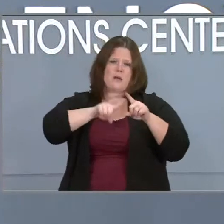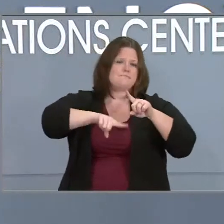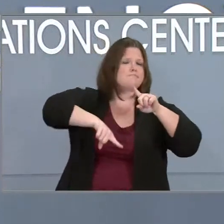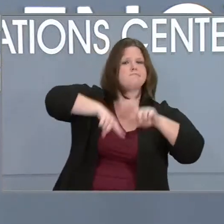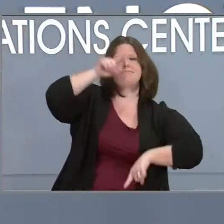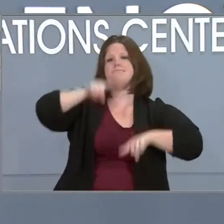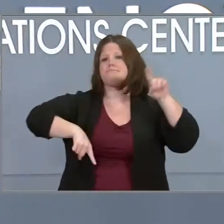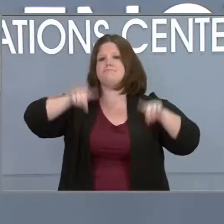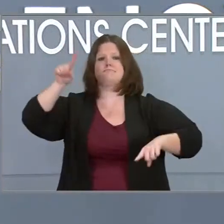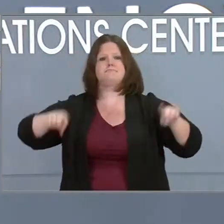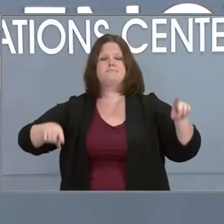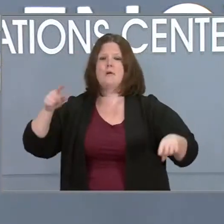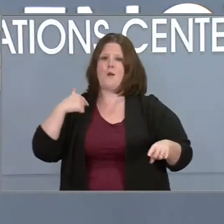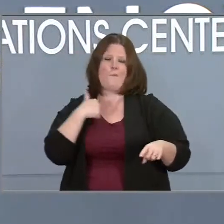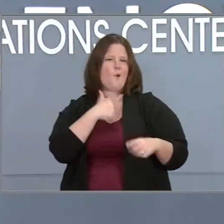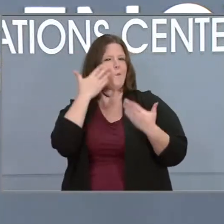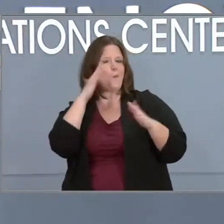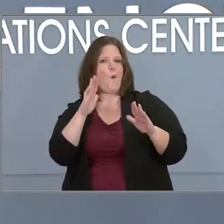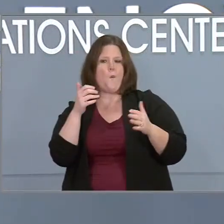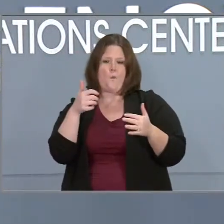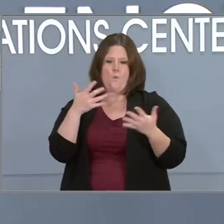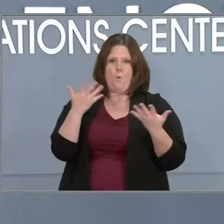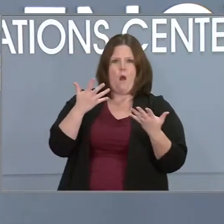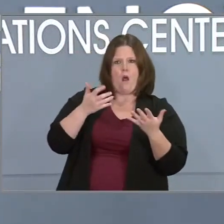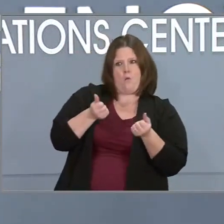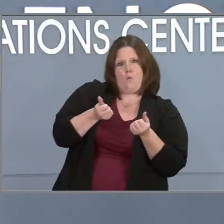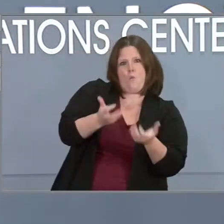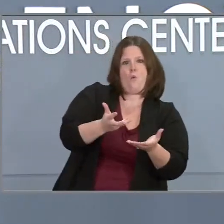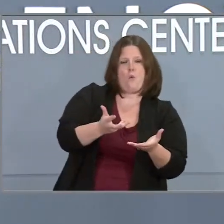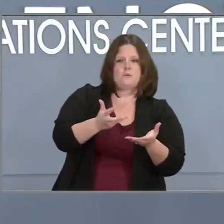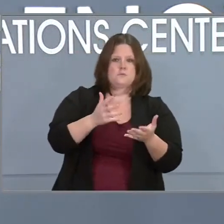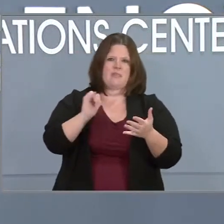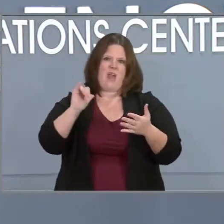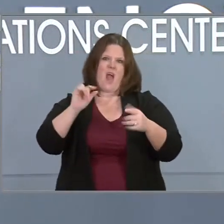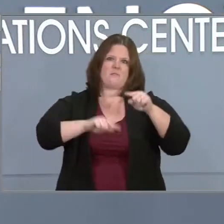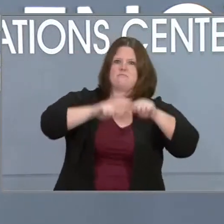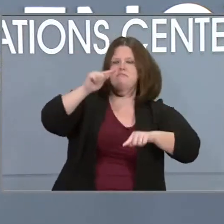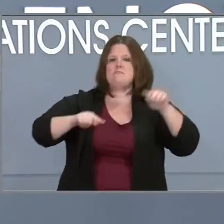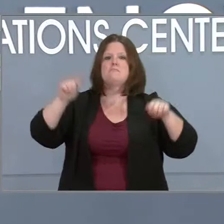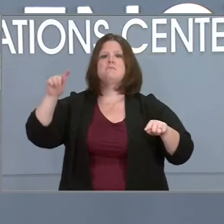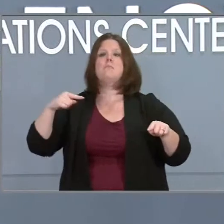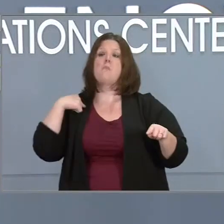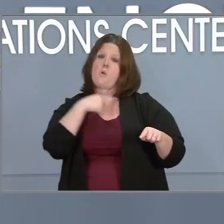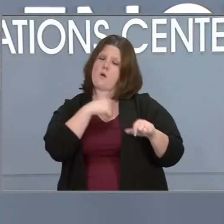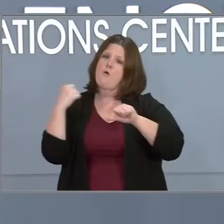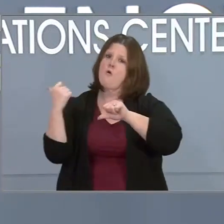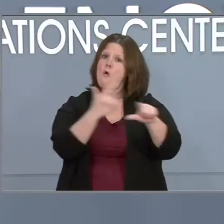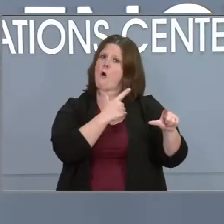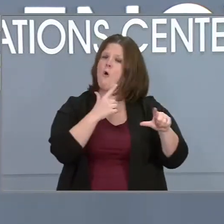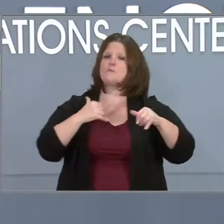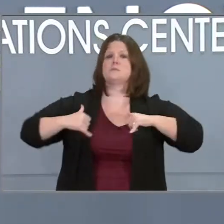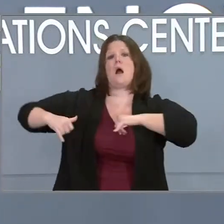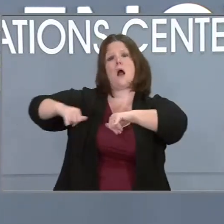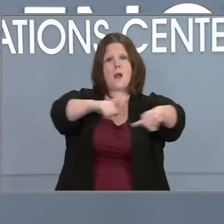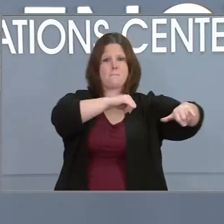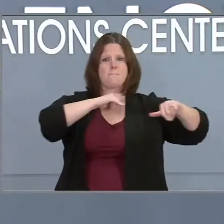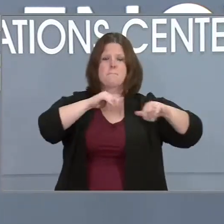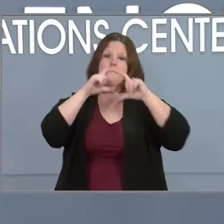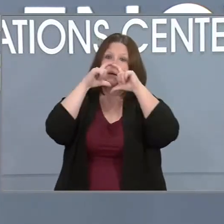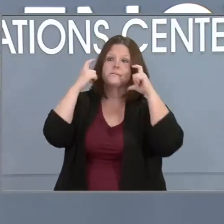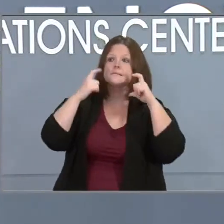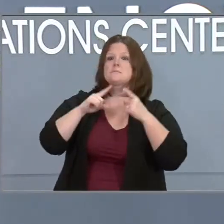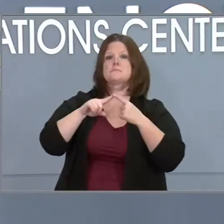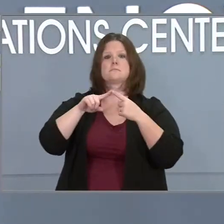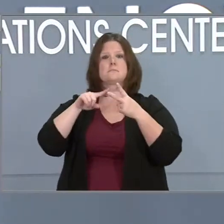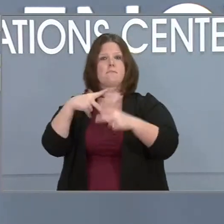have to work together to make sure that we're lowering that rate of viral spread. We're all getting vaccinated. We're all wearing masks, doing the things that we need to do. I